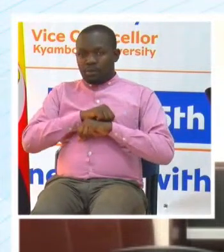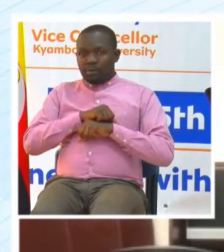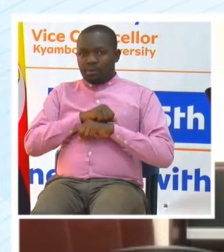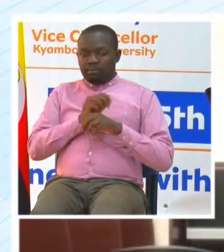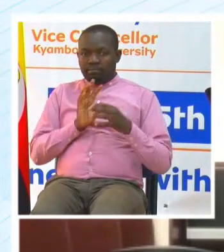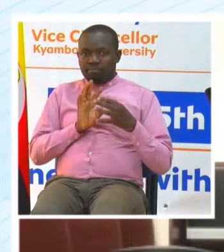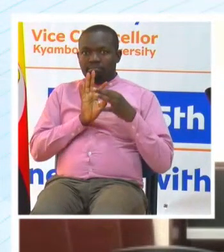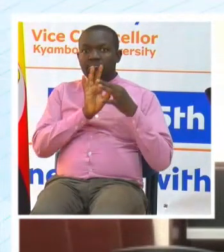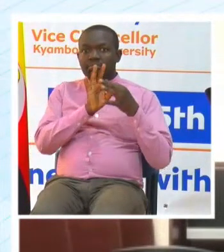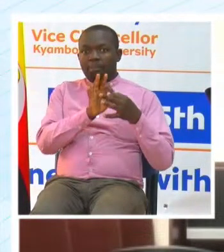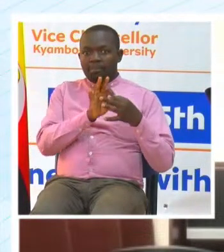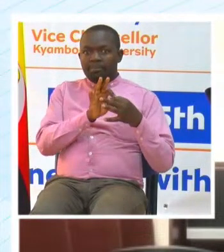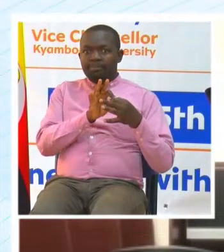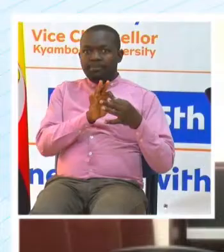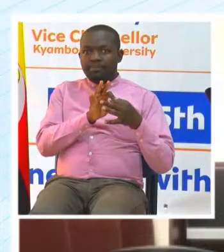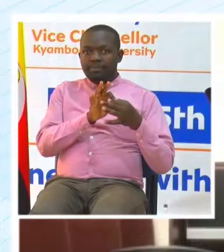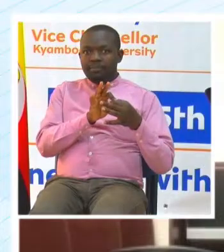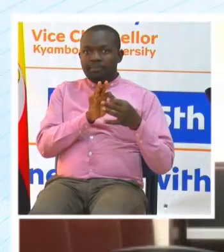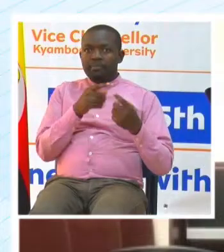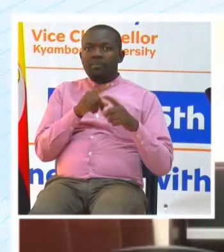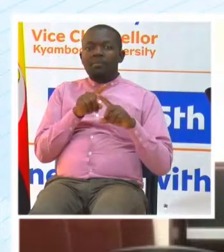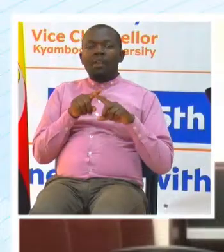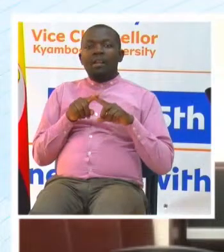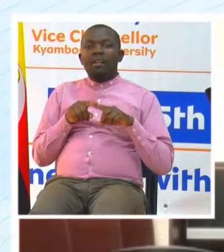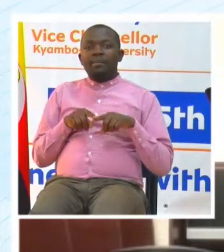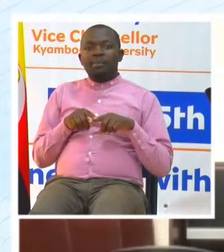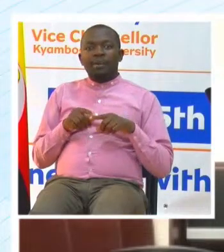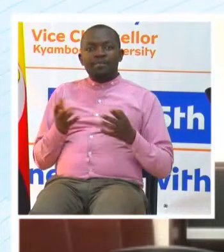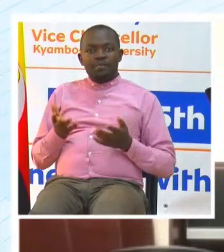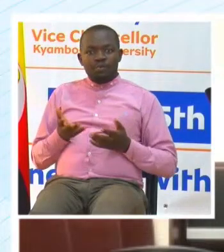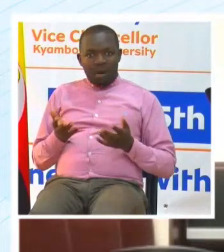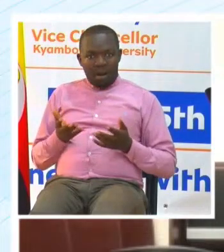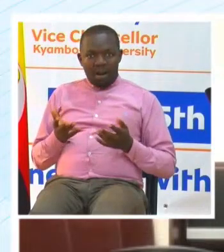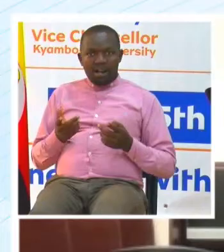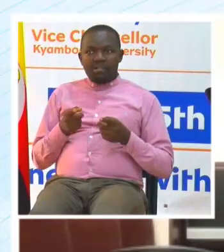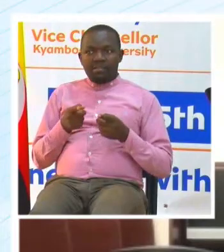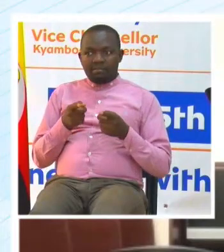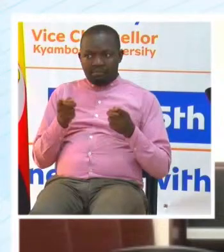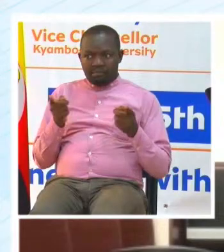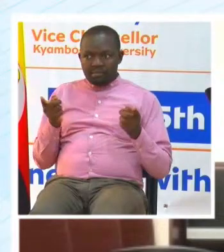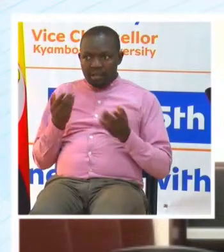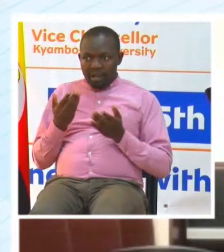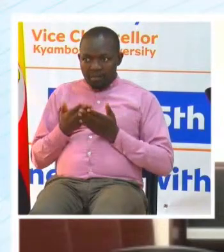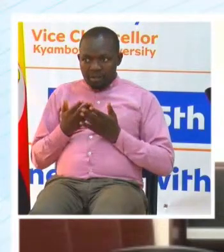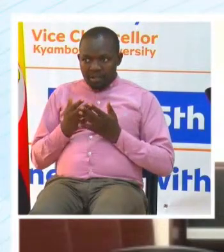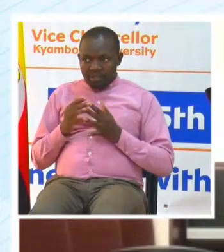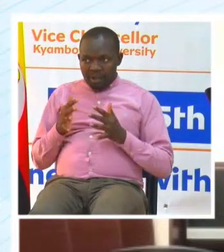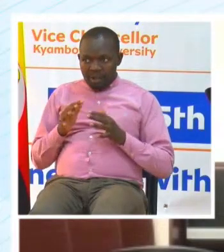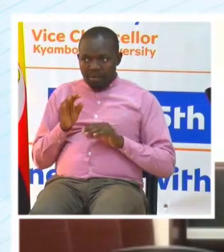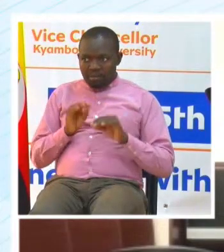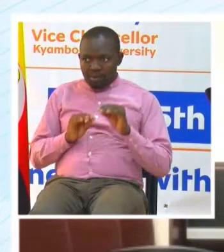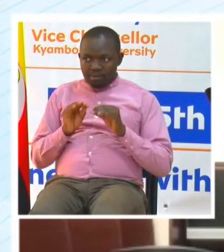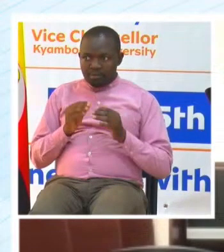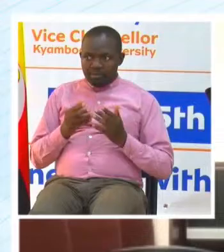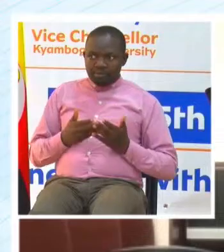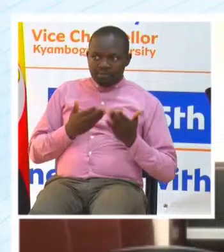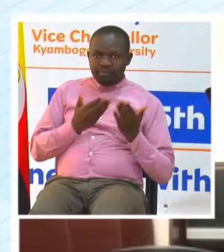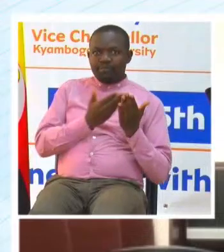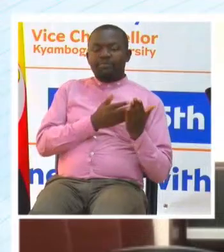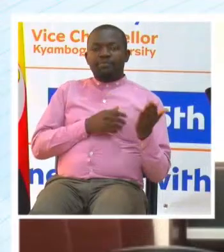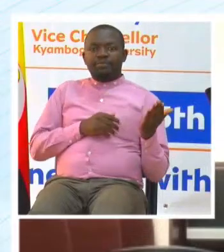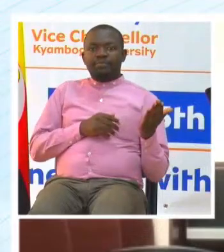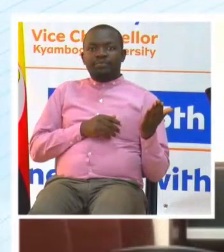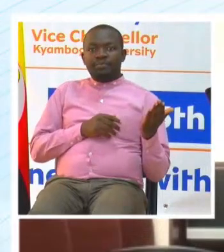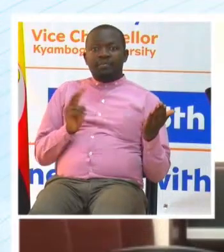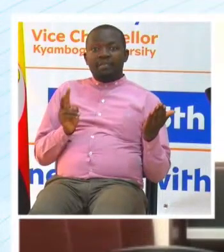So it all depends on the way you have presented your application. Same as fellowships. Also, fellowships